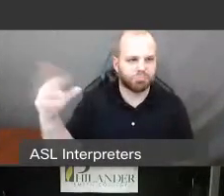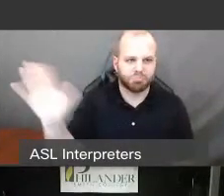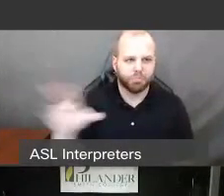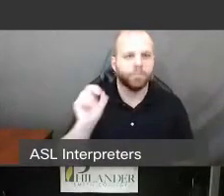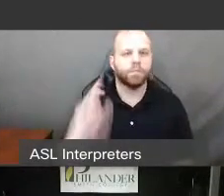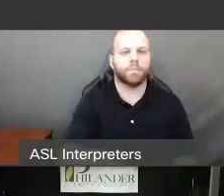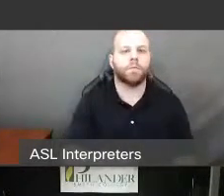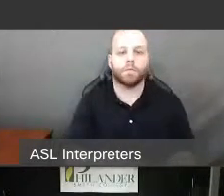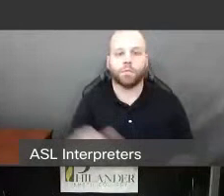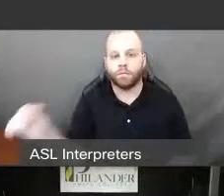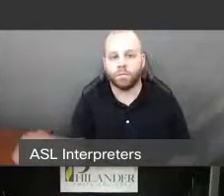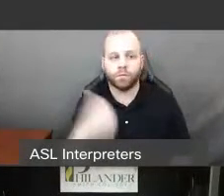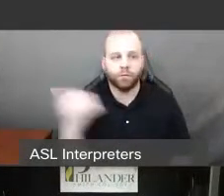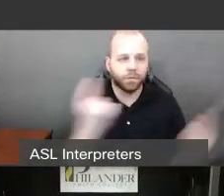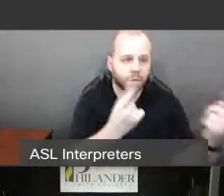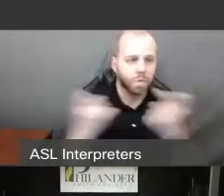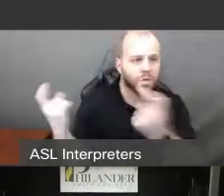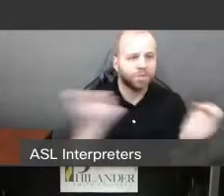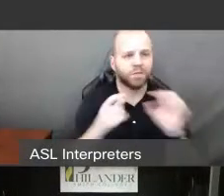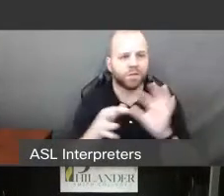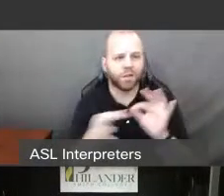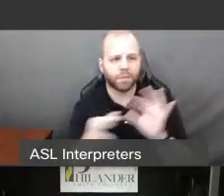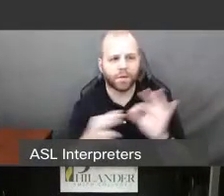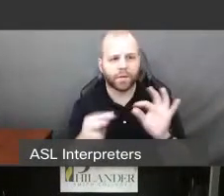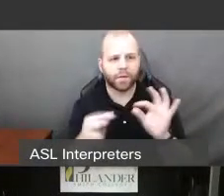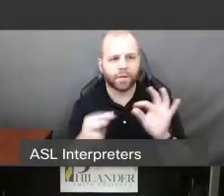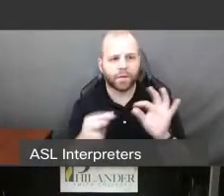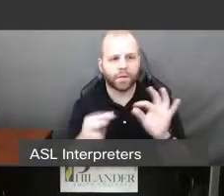any other questions, comments on the consent agenda?